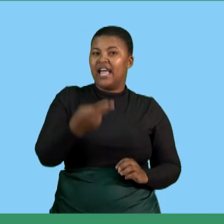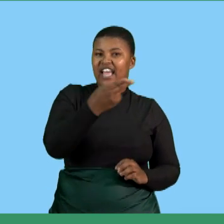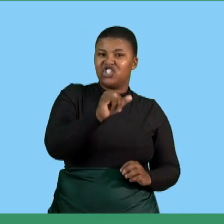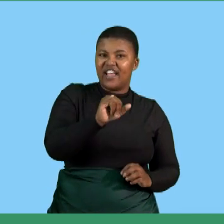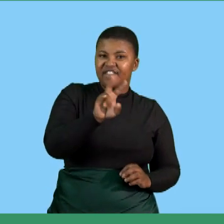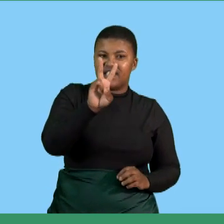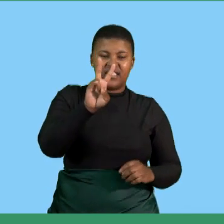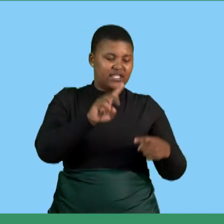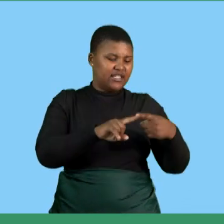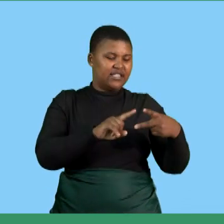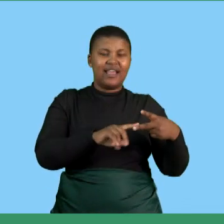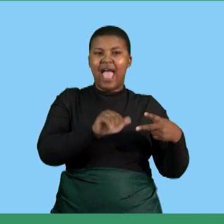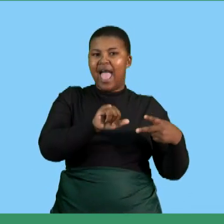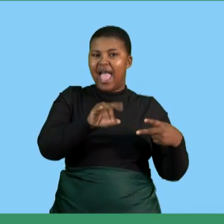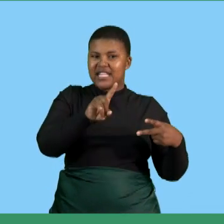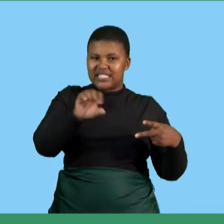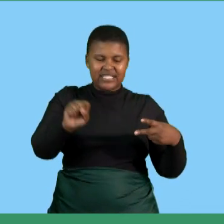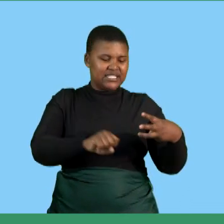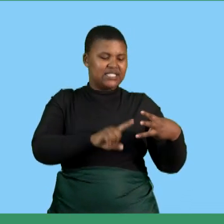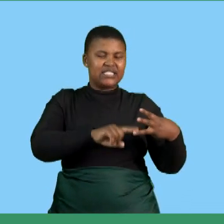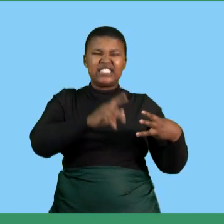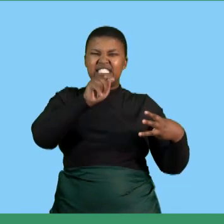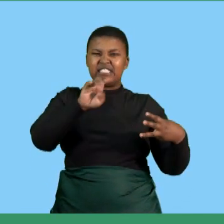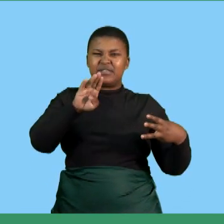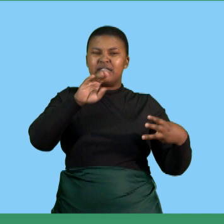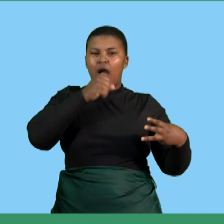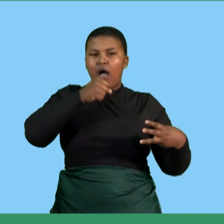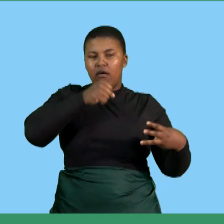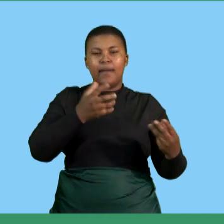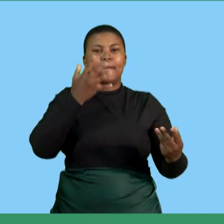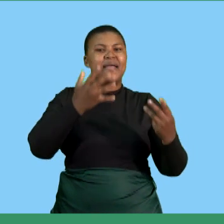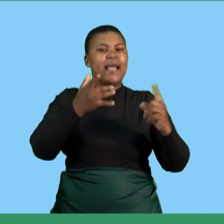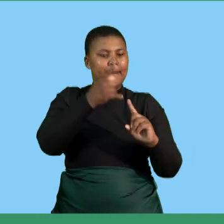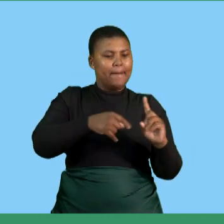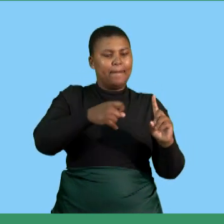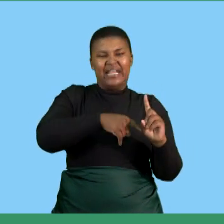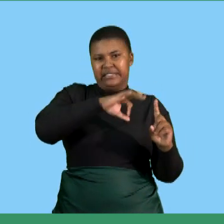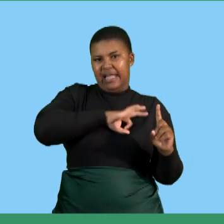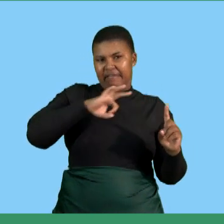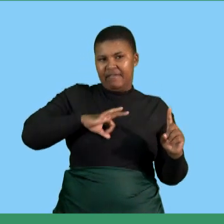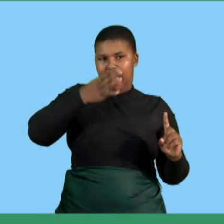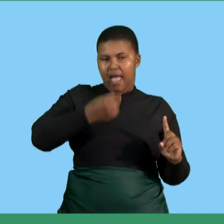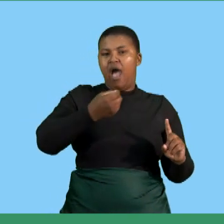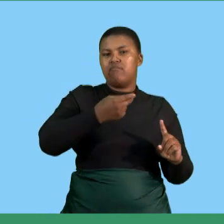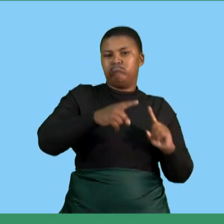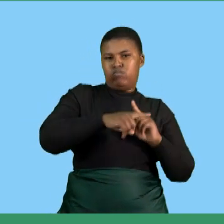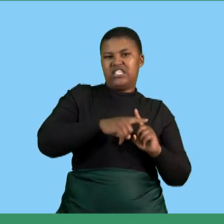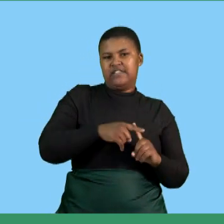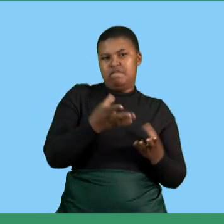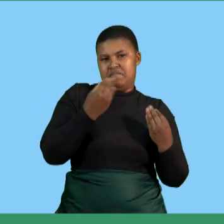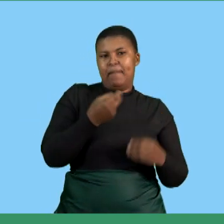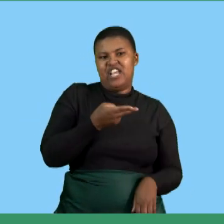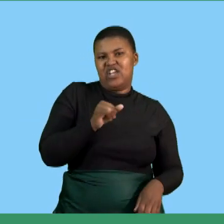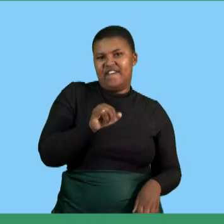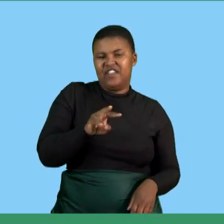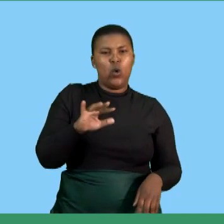as HIV and AIDS or TB. Maybe some of your employees are HIV